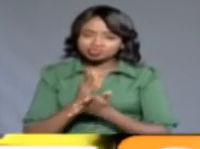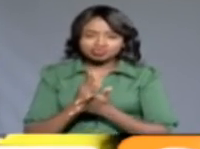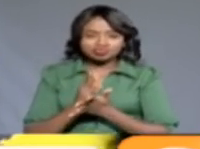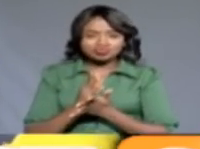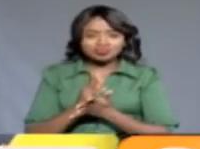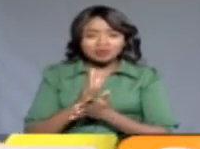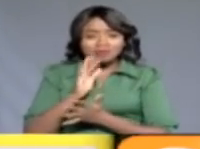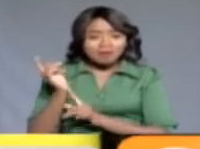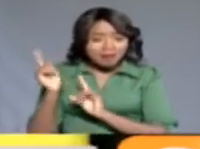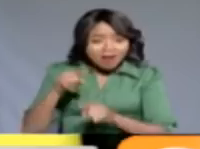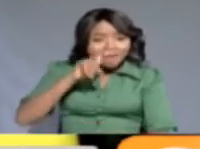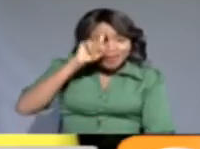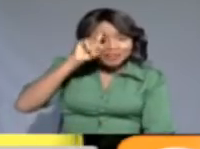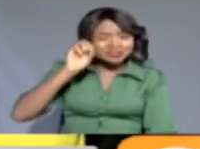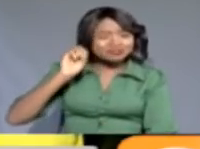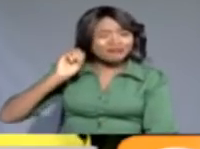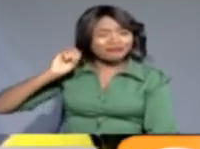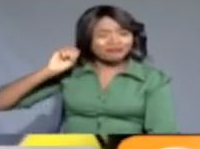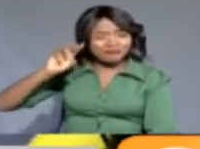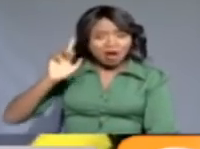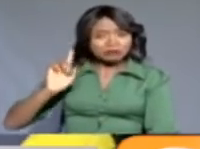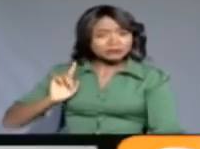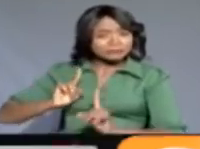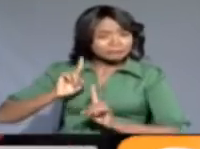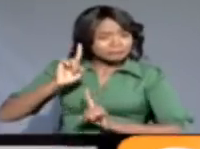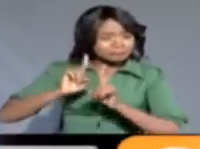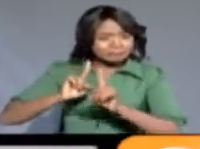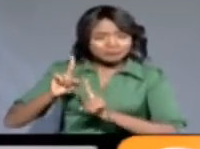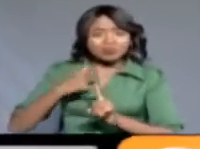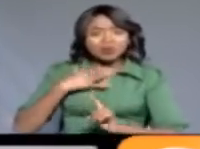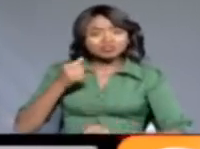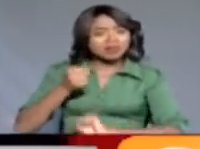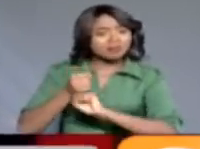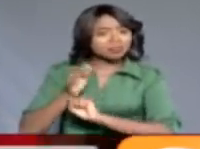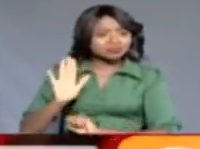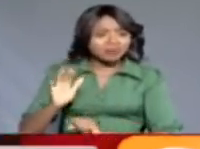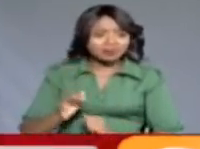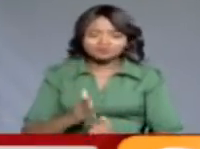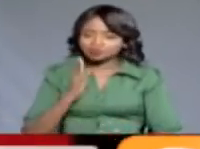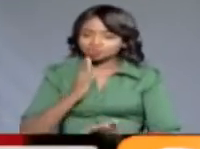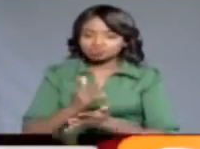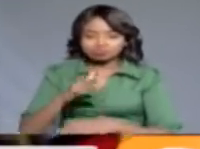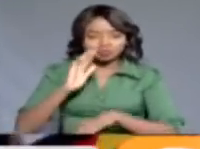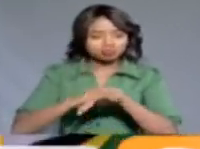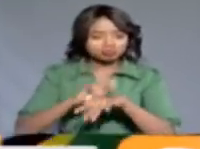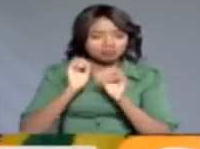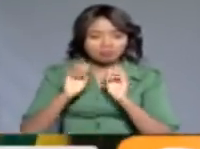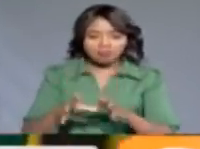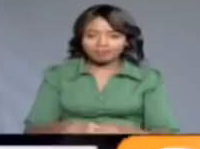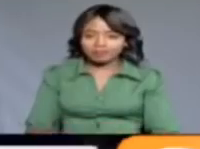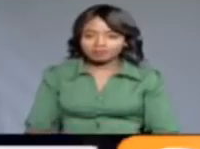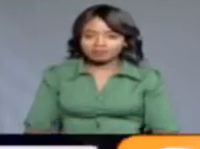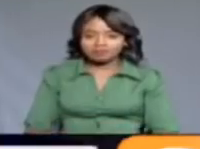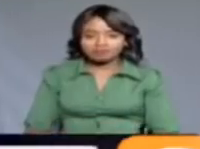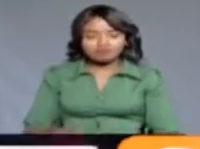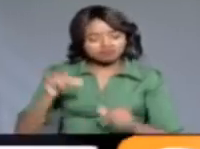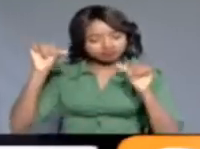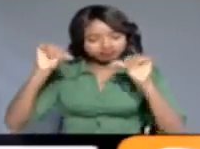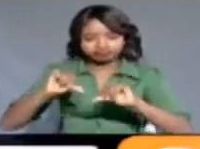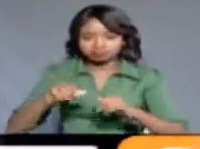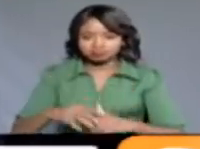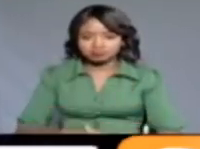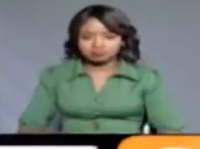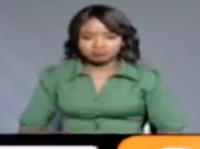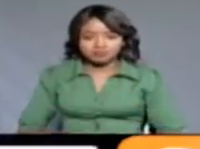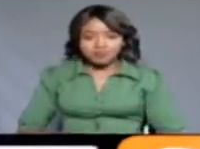come to Egypt, and all we want to do is support the Warriors. No, this is not good. Football is just a game. They must let us in.